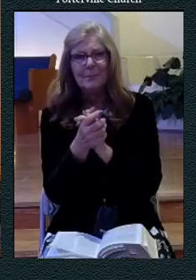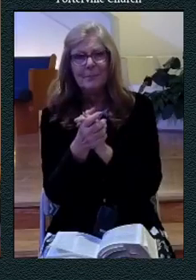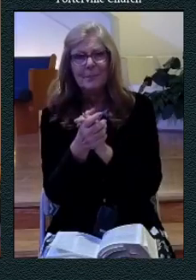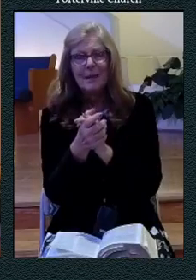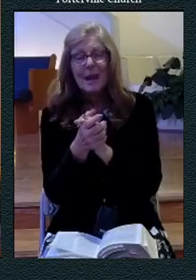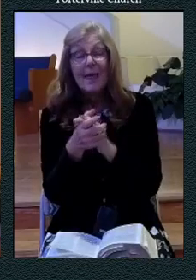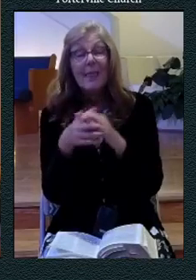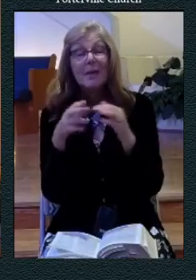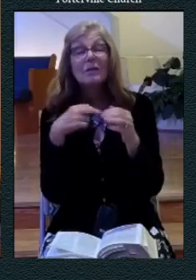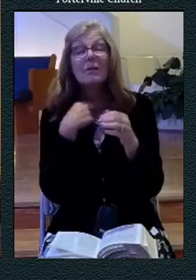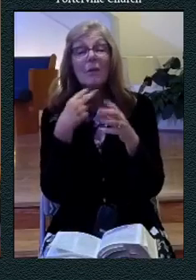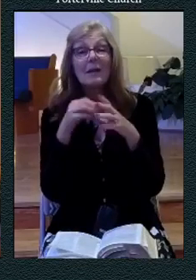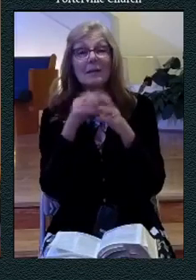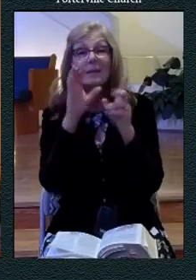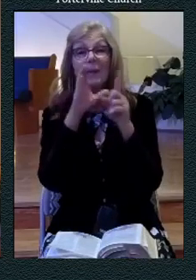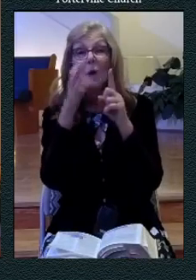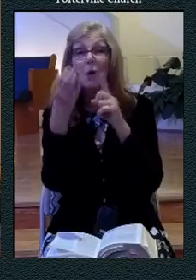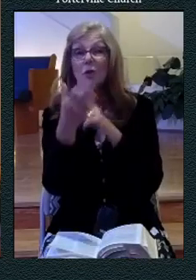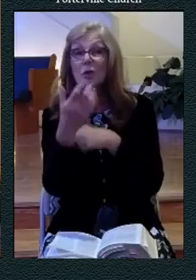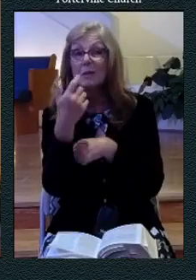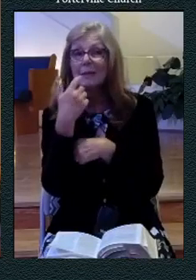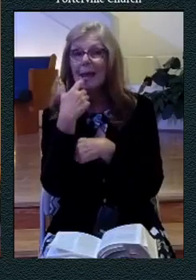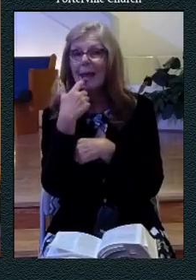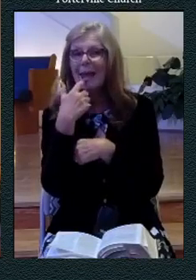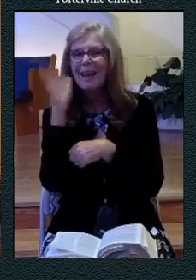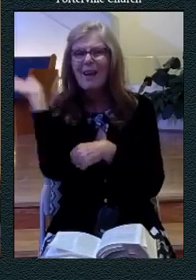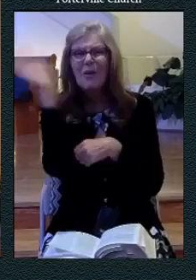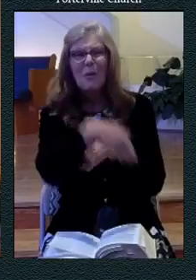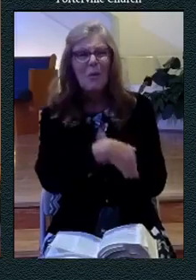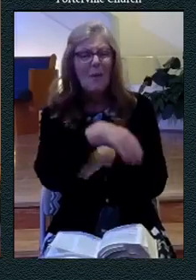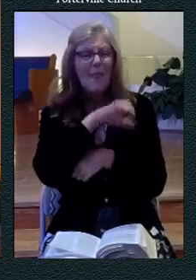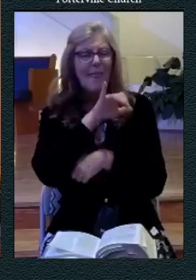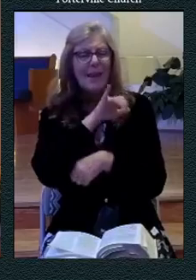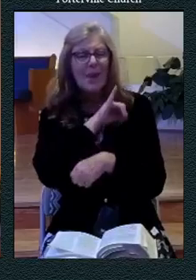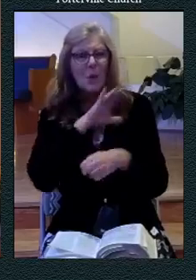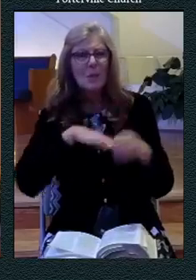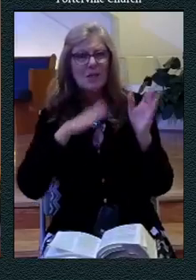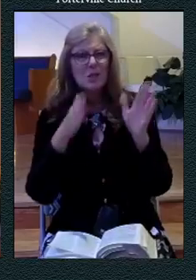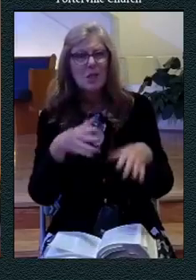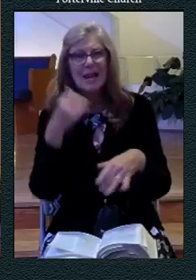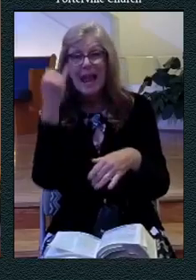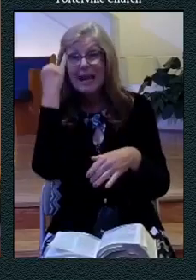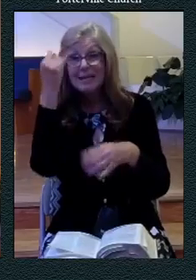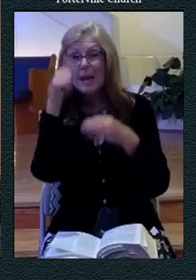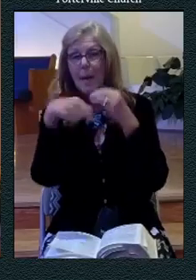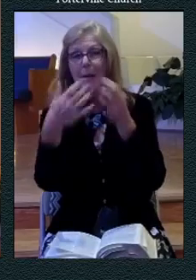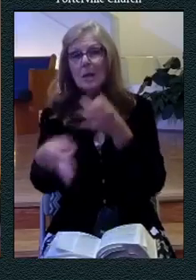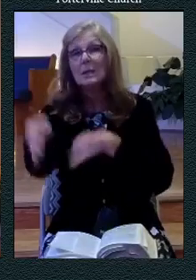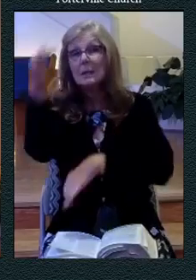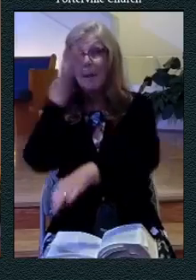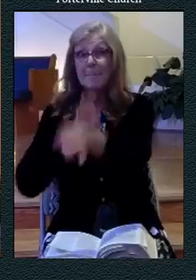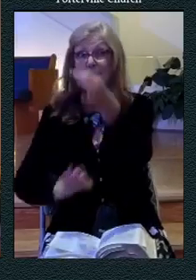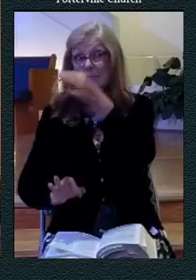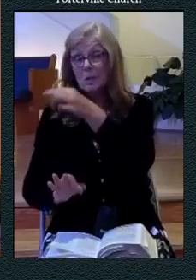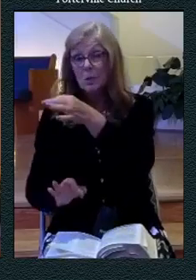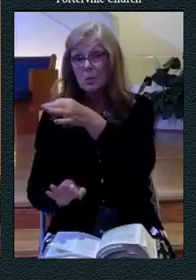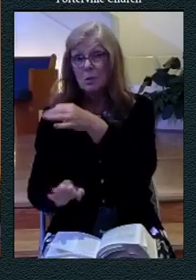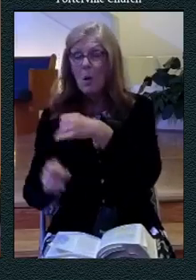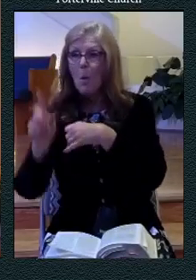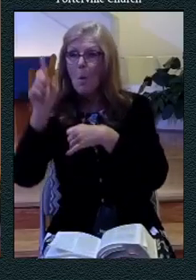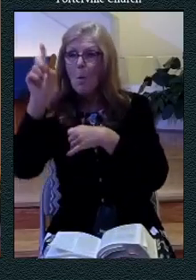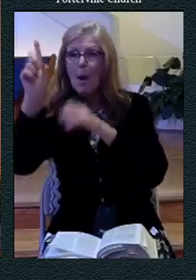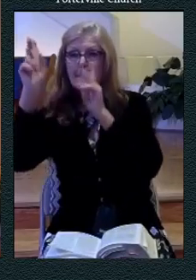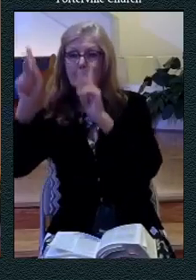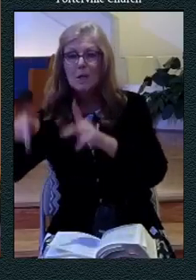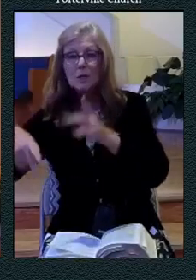culture that is saying, oh, that Christian idea of substitution, of one standing in for the